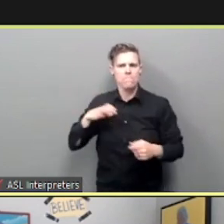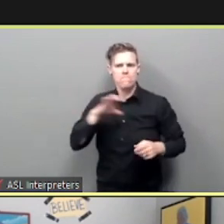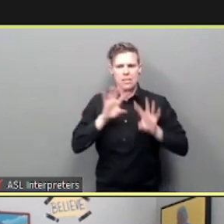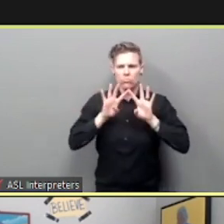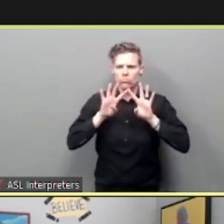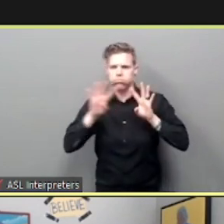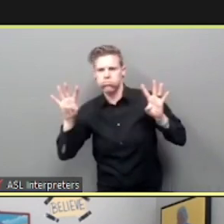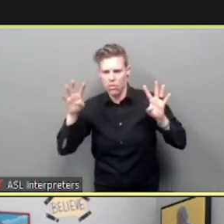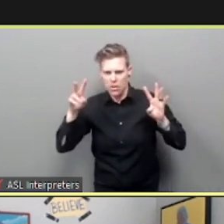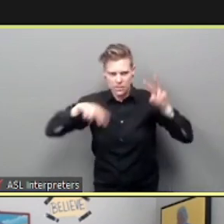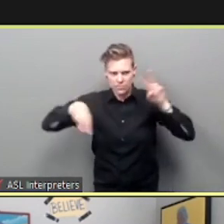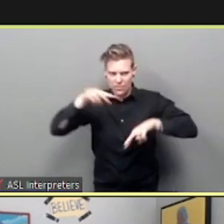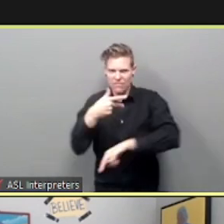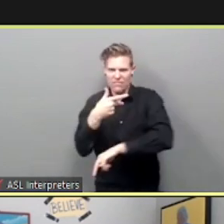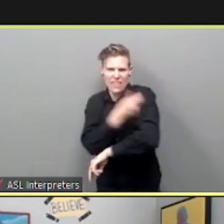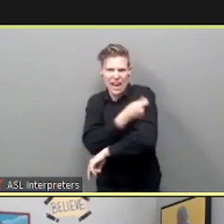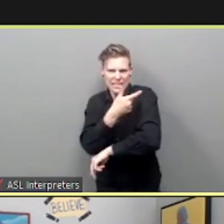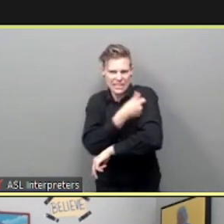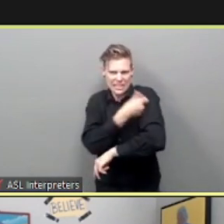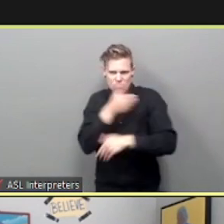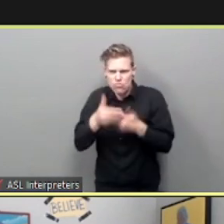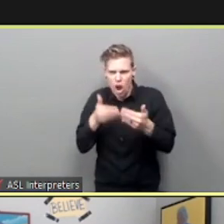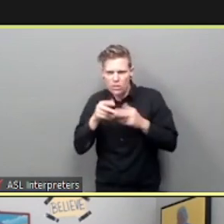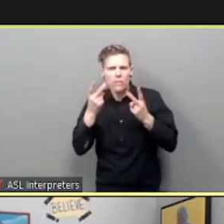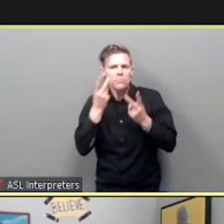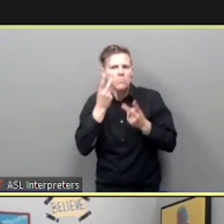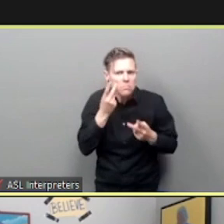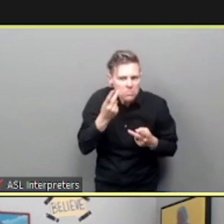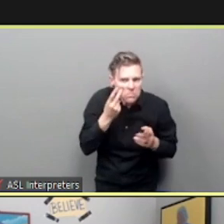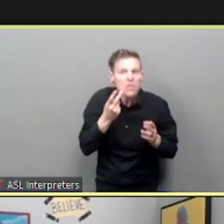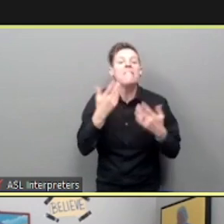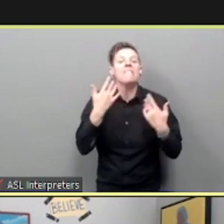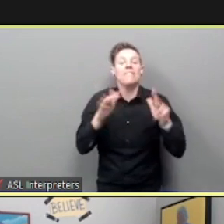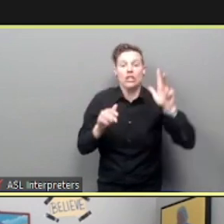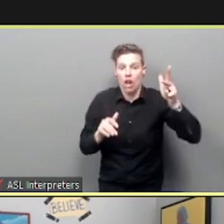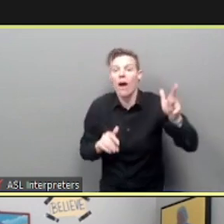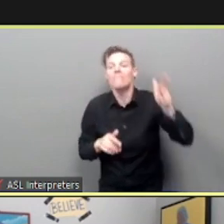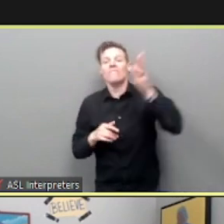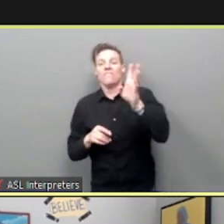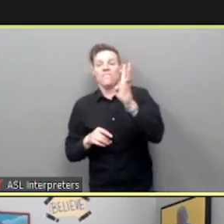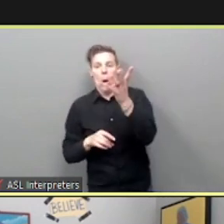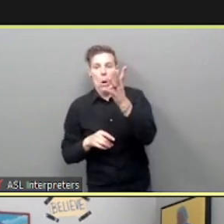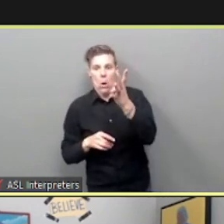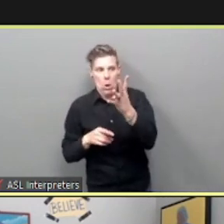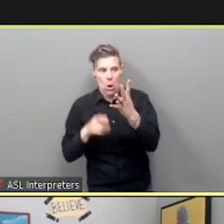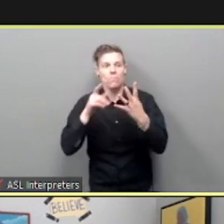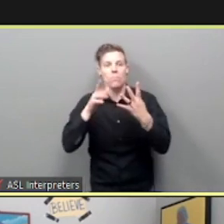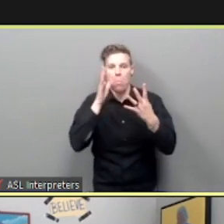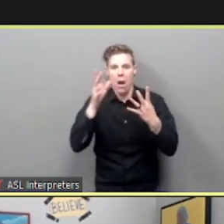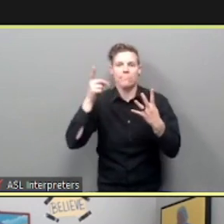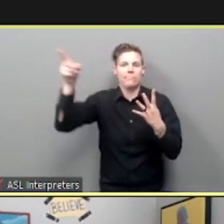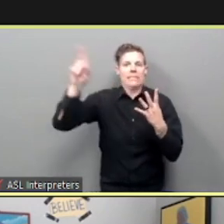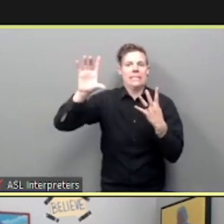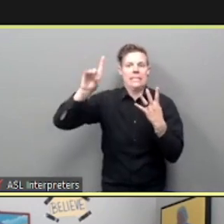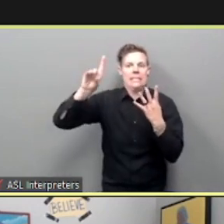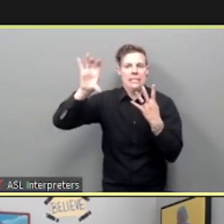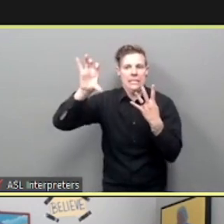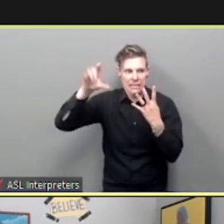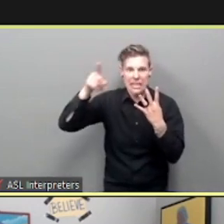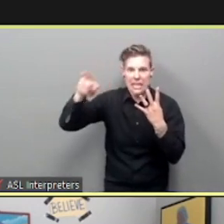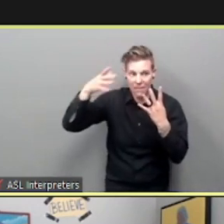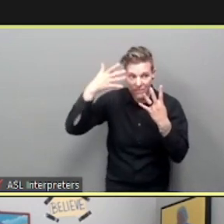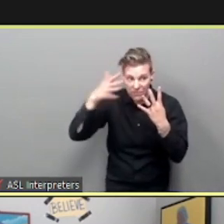guidance, and we'll get the review and approval by our New Mexico Medical Advisory Team. And early November, we'll be able to get our 5 to